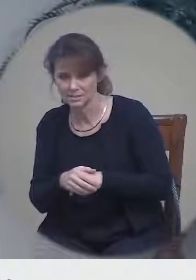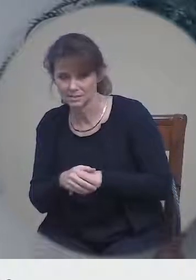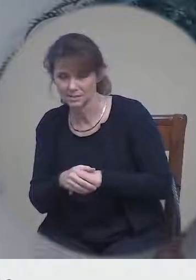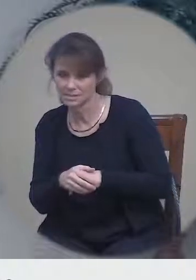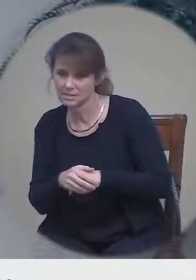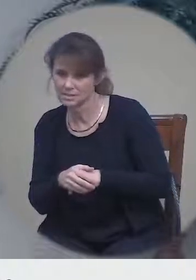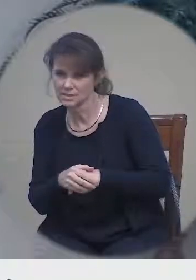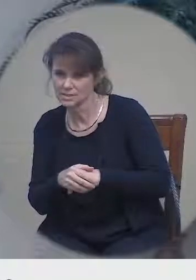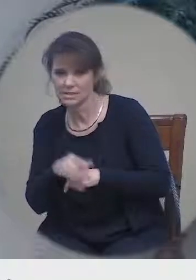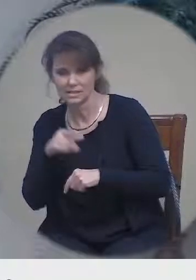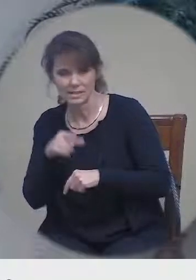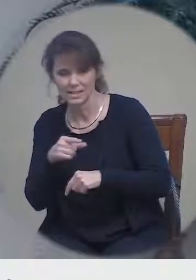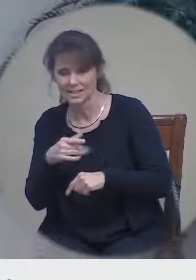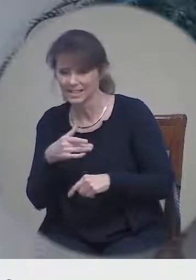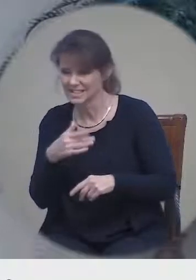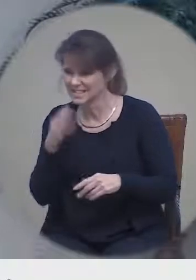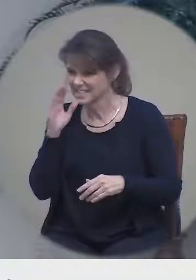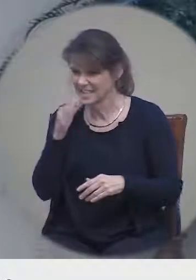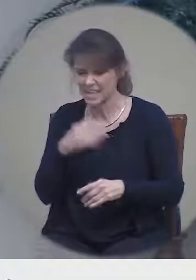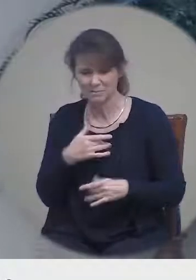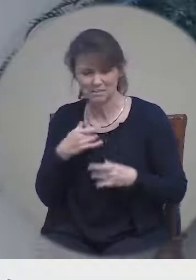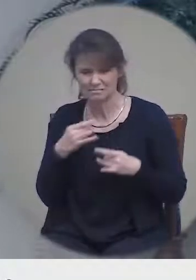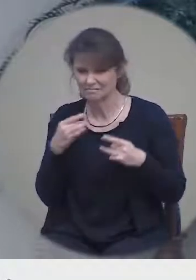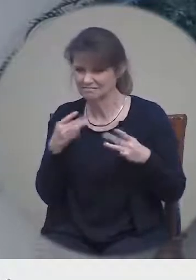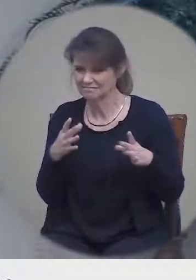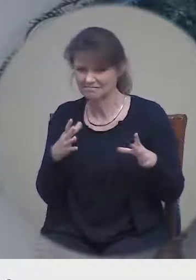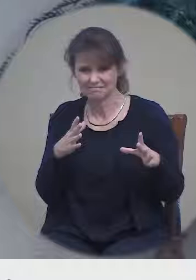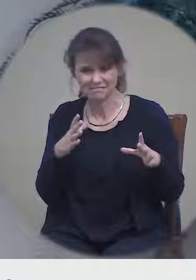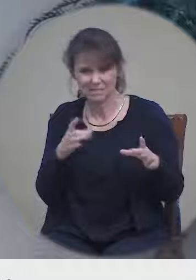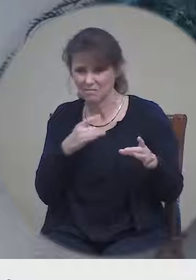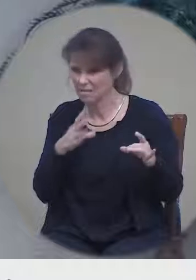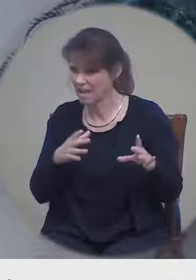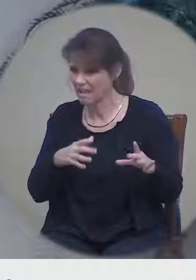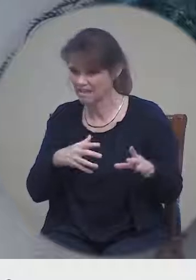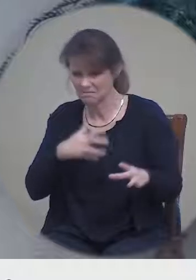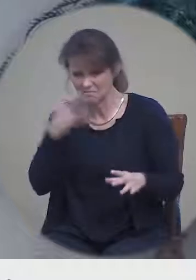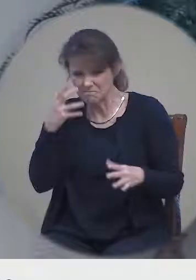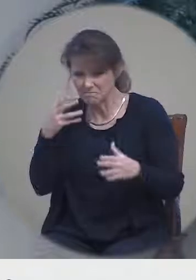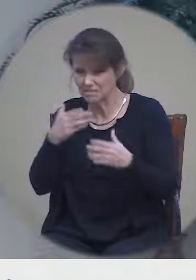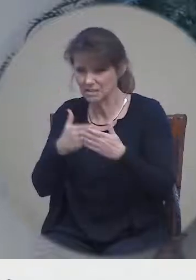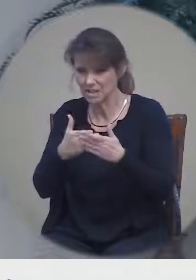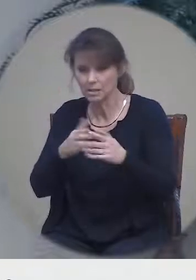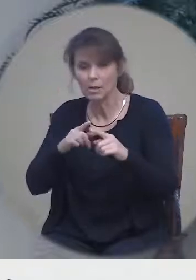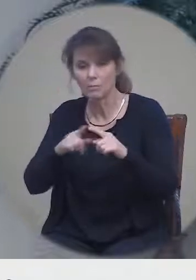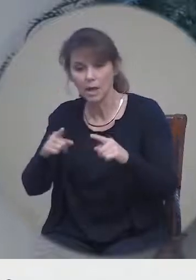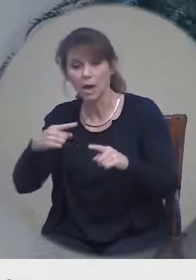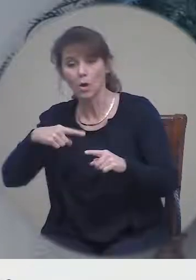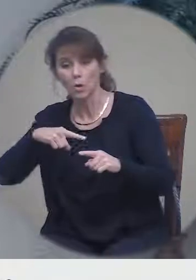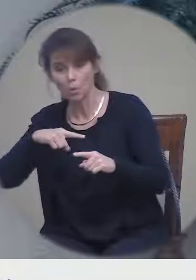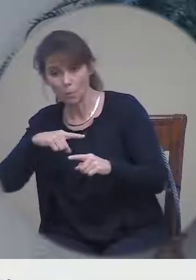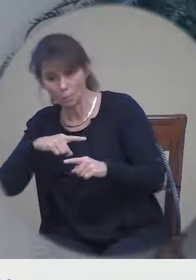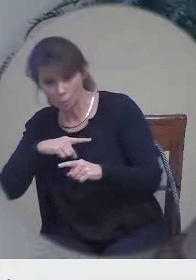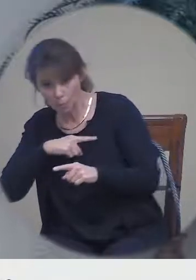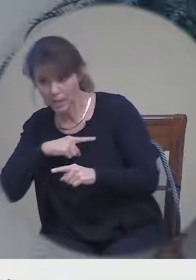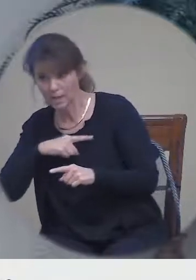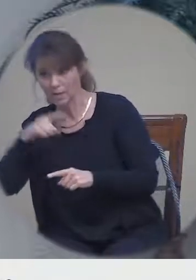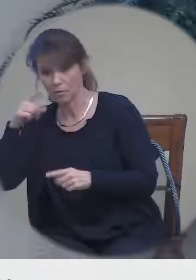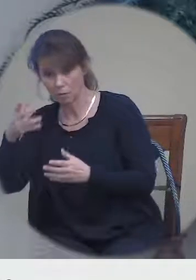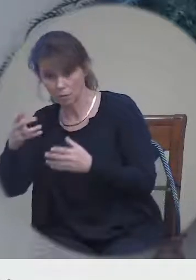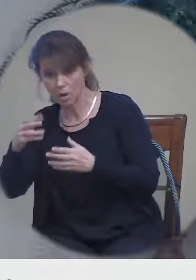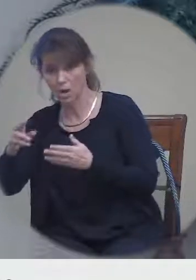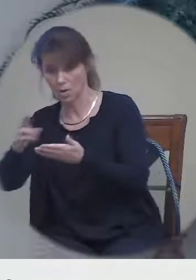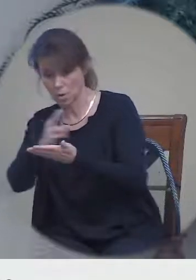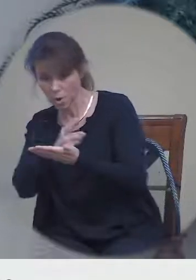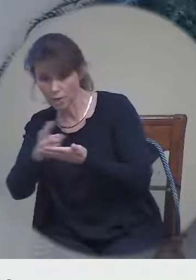profit, that we may be partakers of his holiness. With holiness comes the goal, which